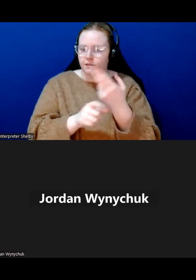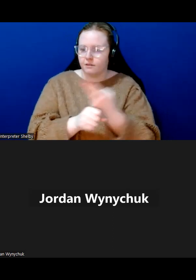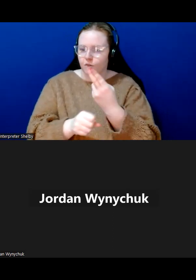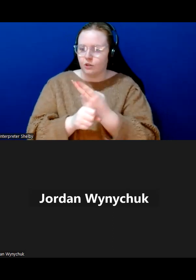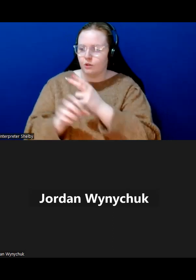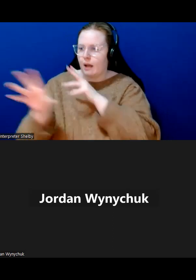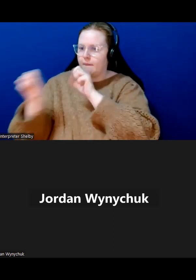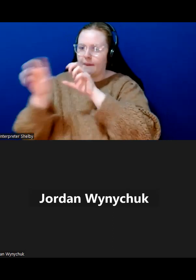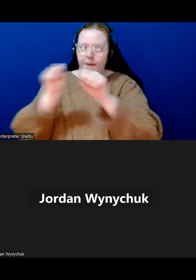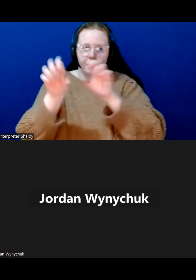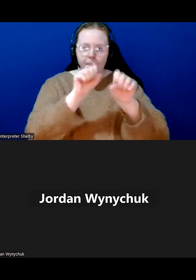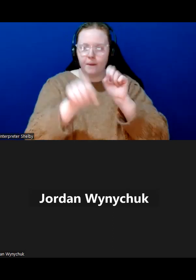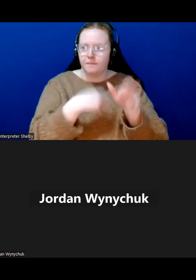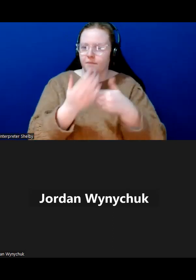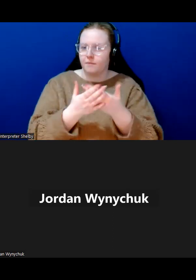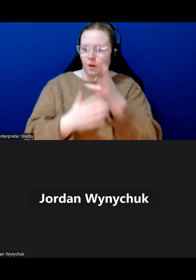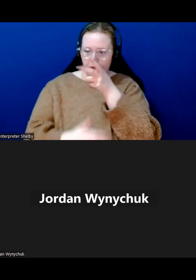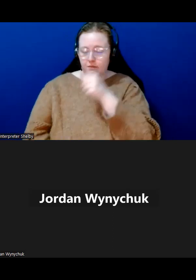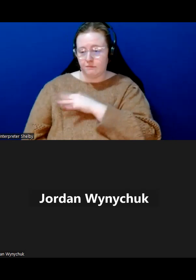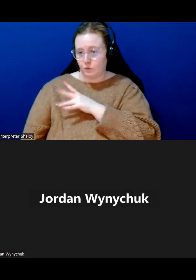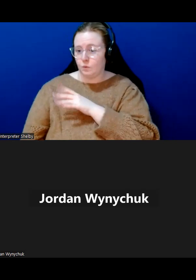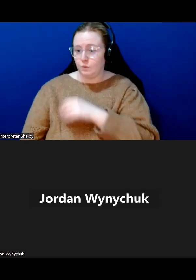just absolutely eat them all. It's very cool.